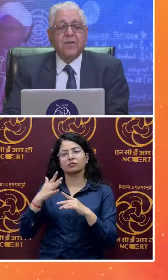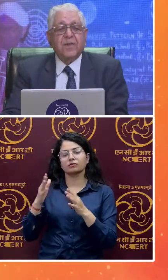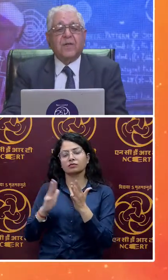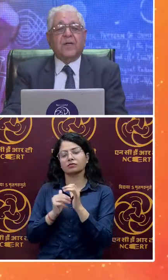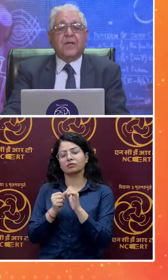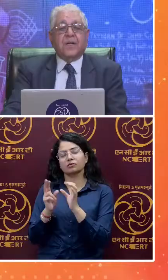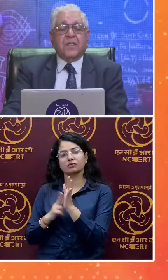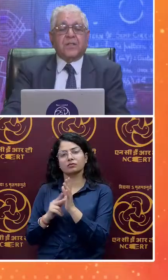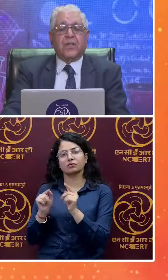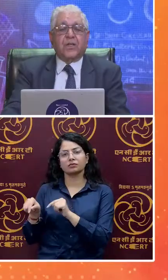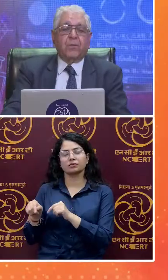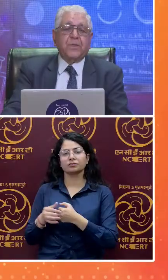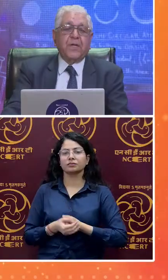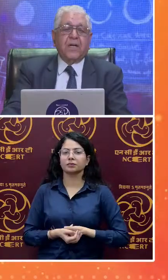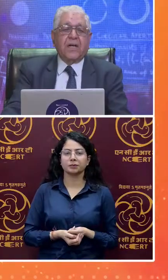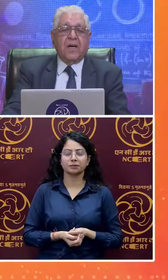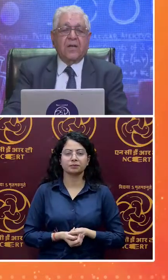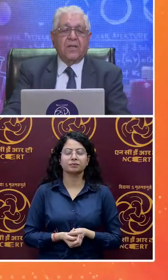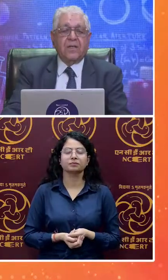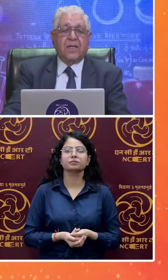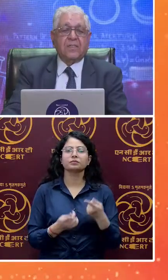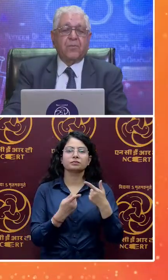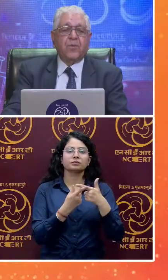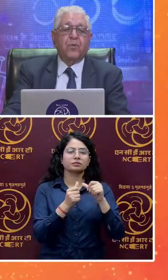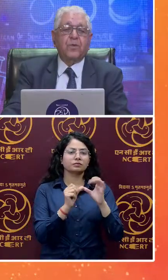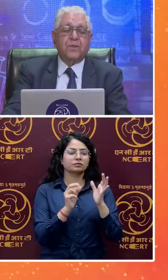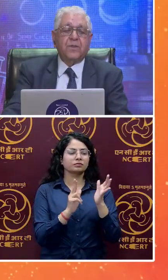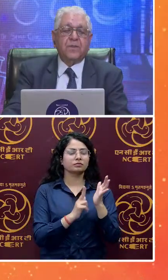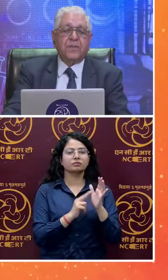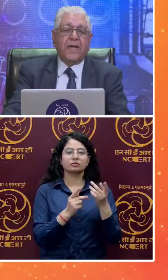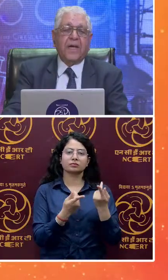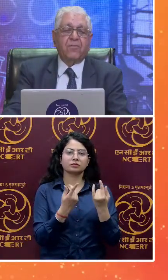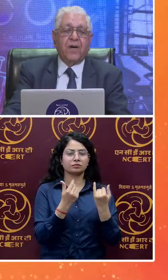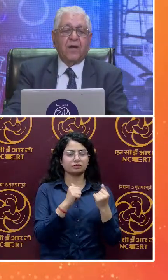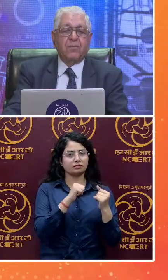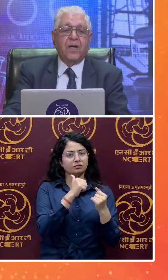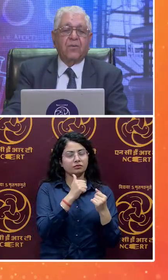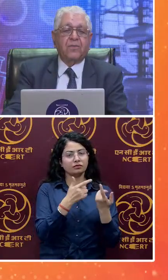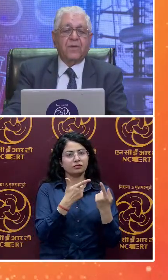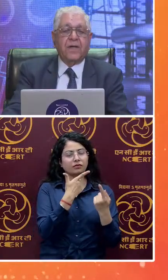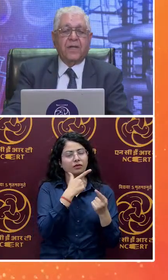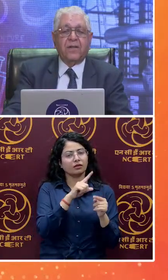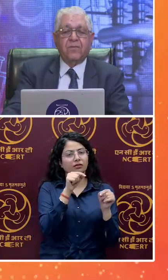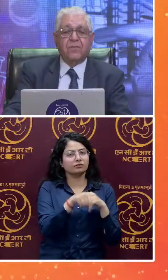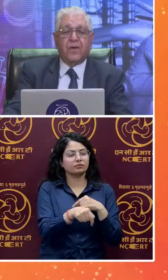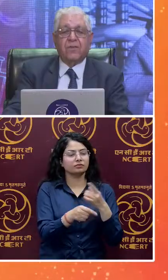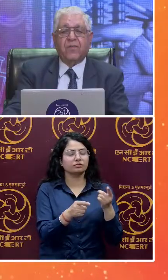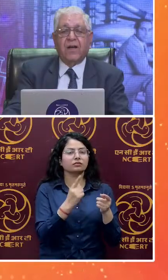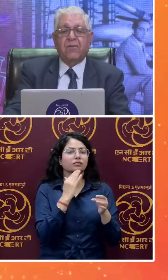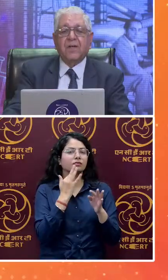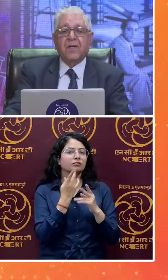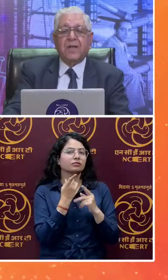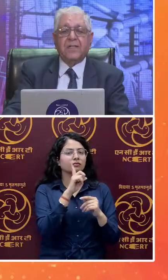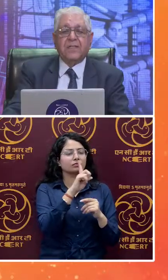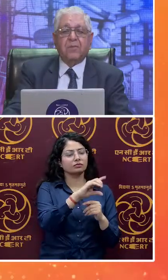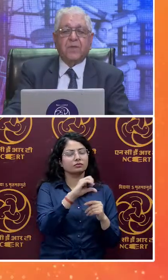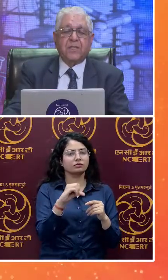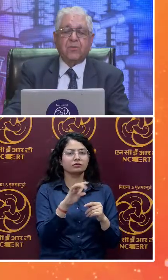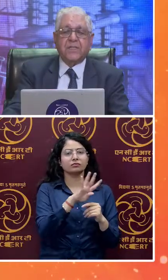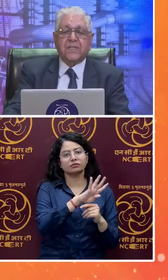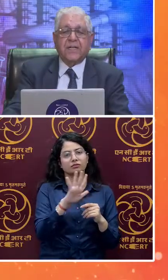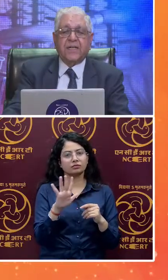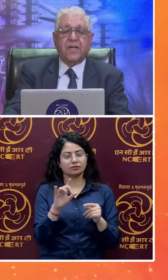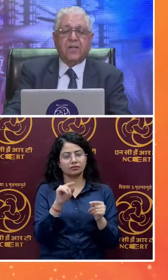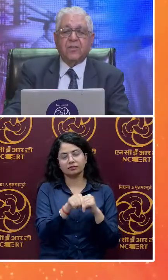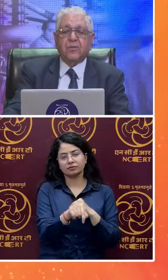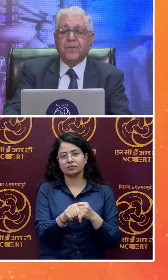proceed. So, Dorabji Tata Trust approved TIFR in May of 1945. Initial budget